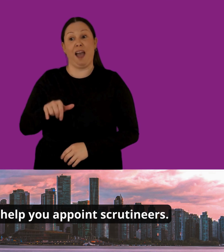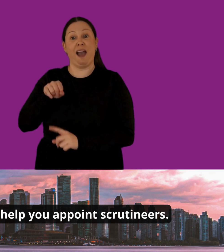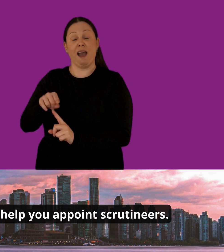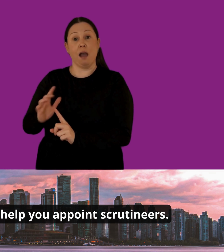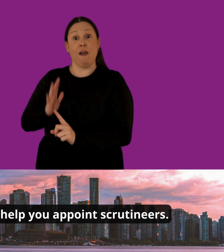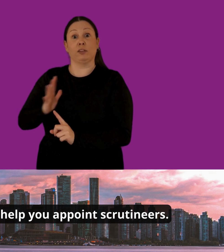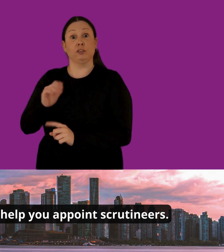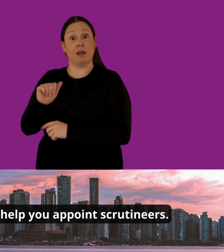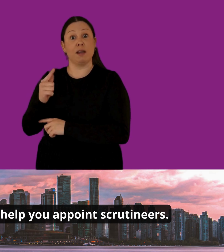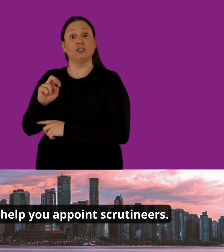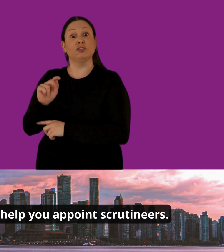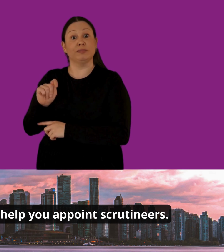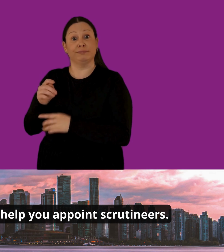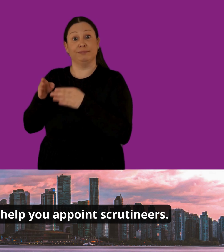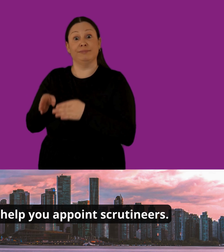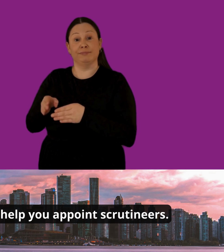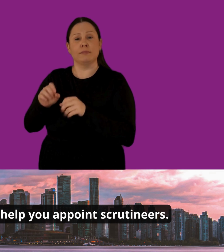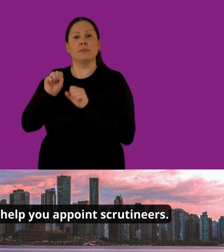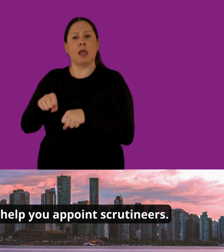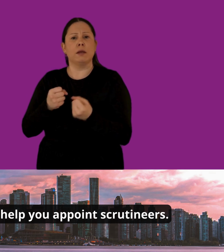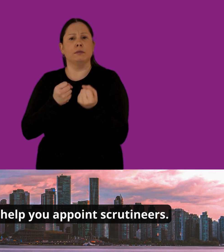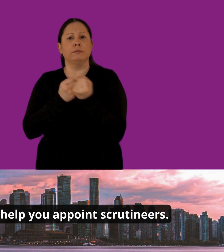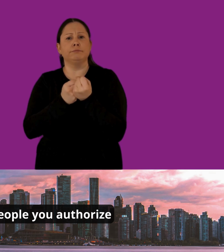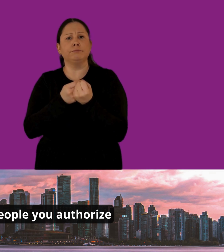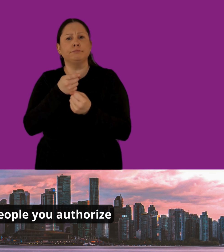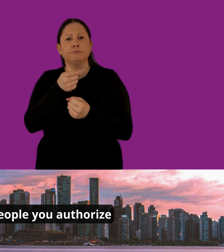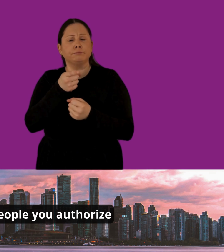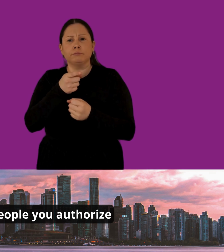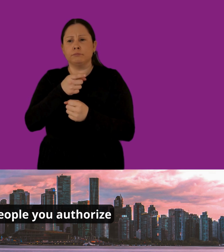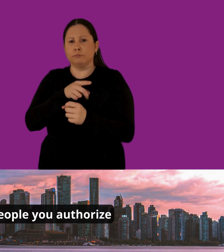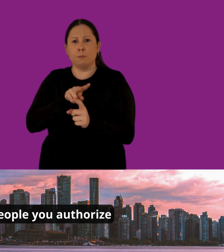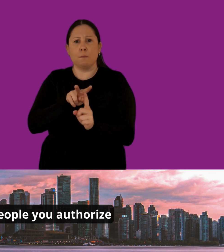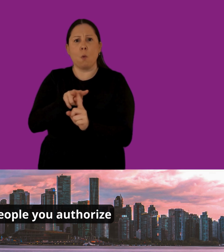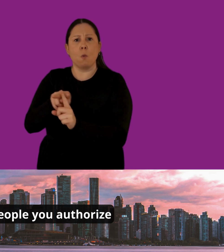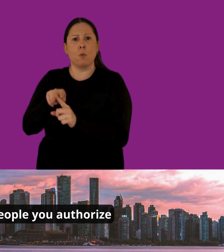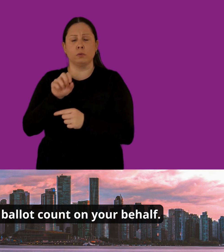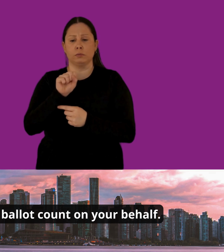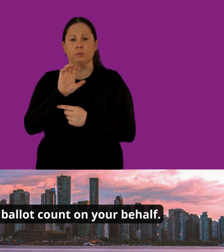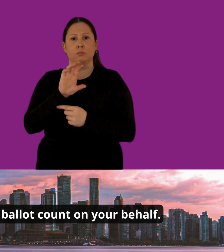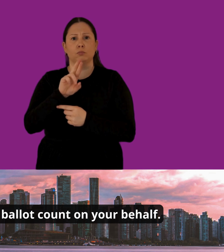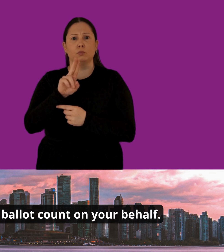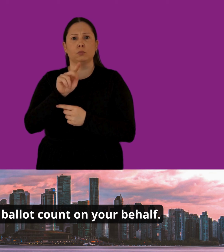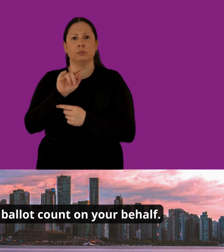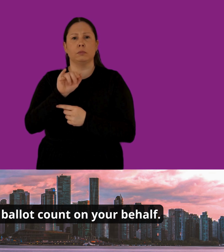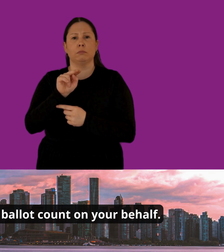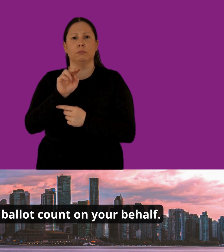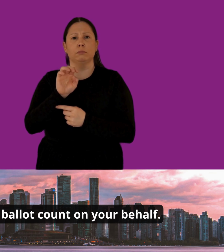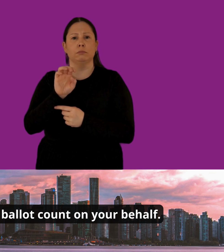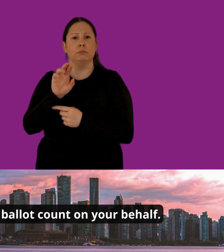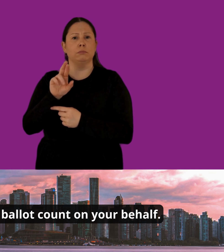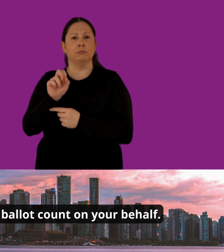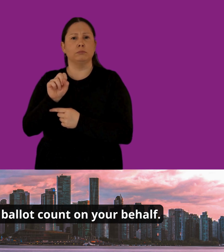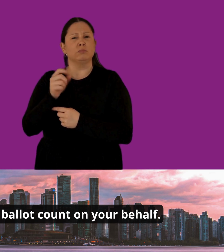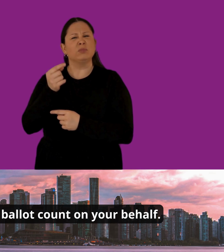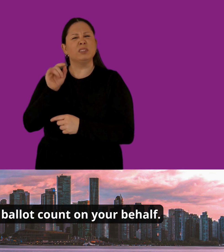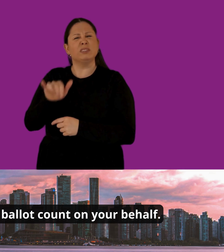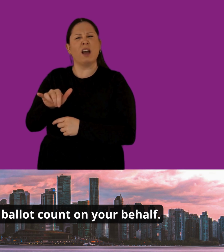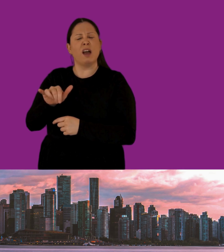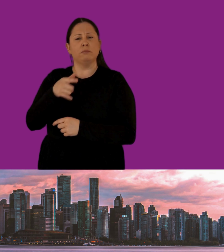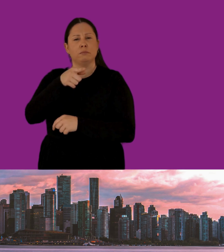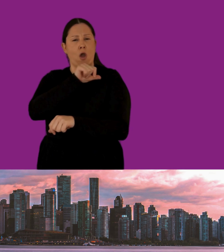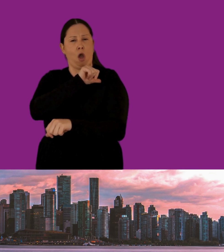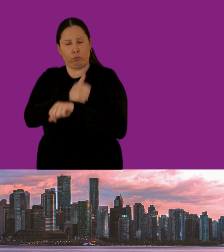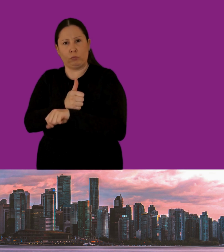That official agent can also help you appoint scrutineers. Scrutineers are people you authorize to observe voting and the ballot count on your behalf.